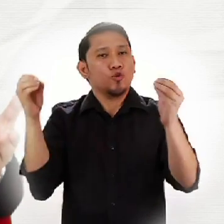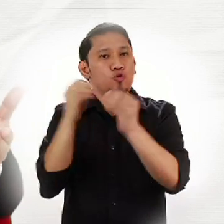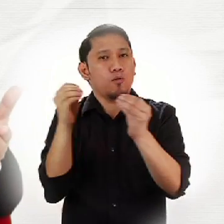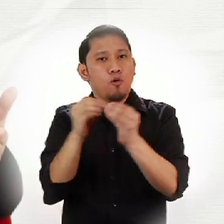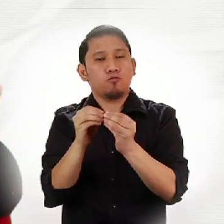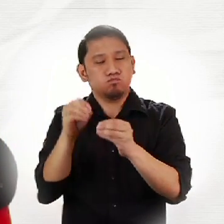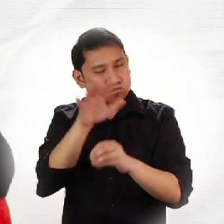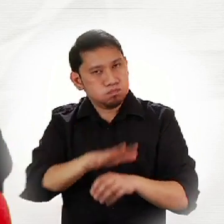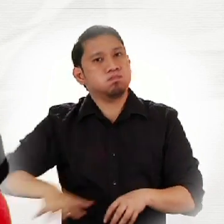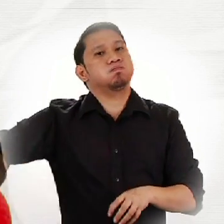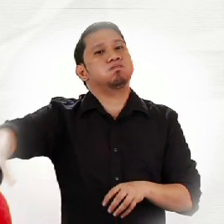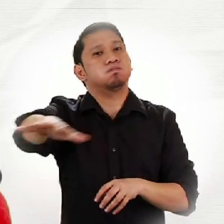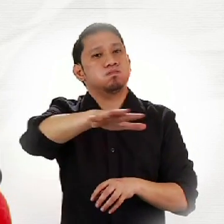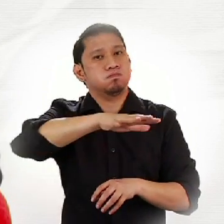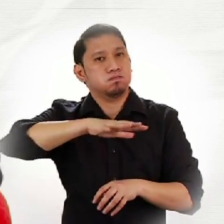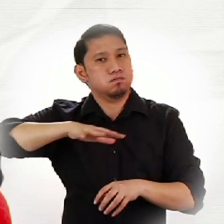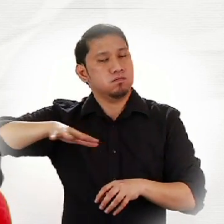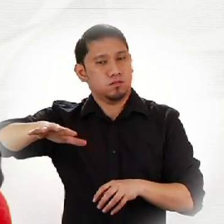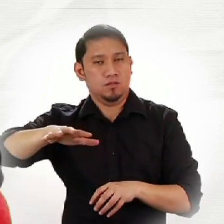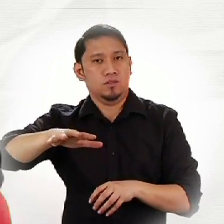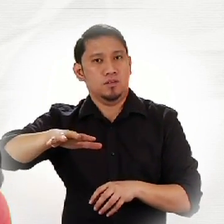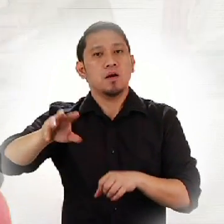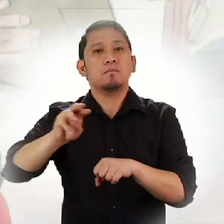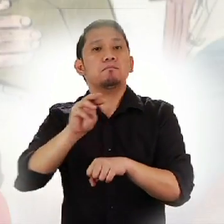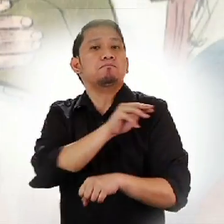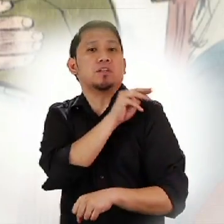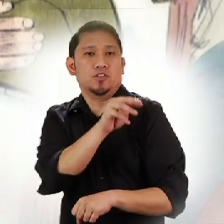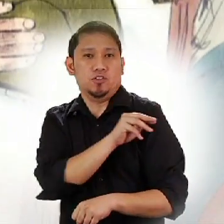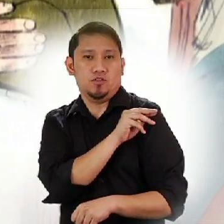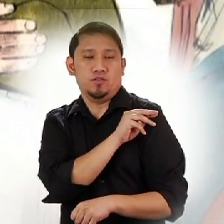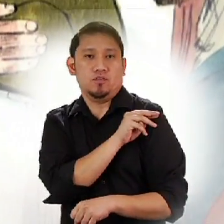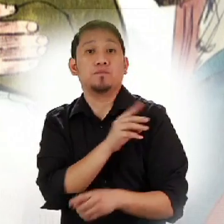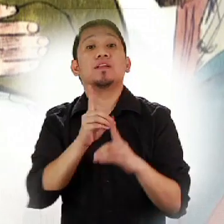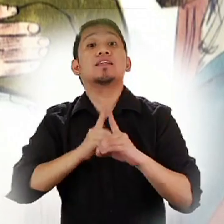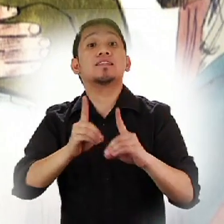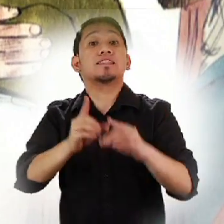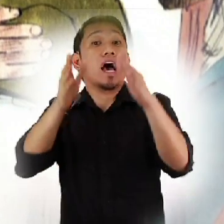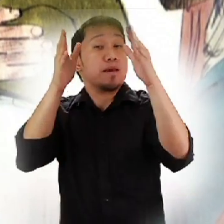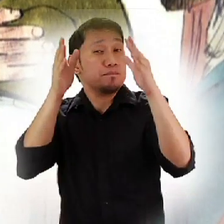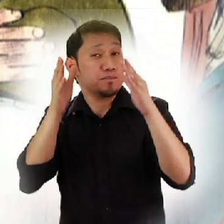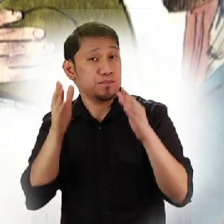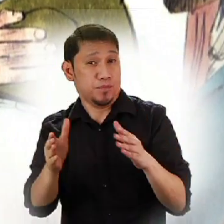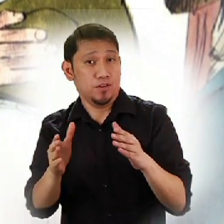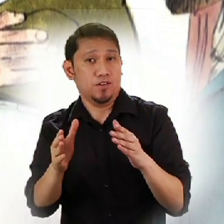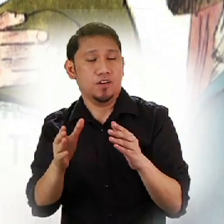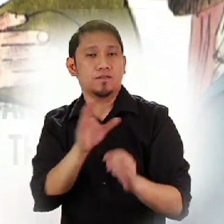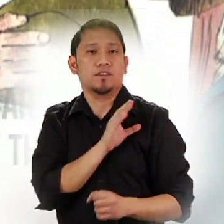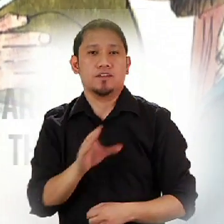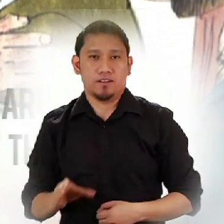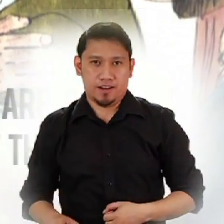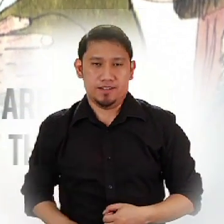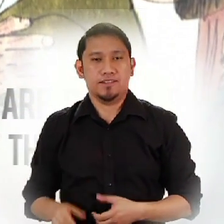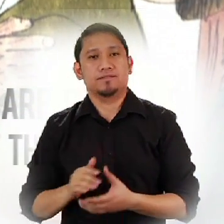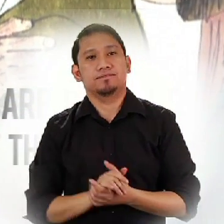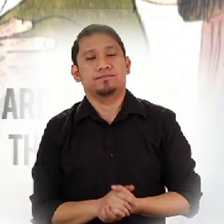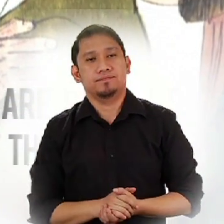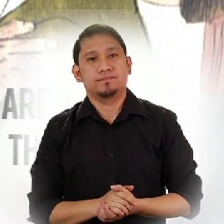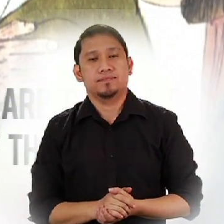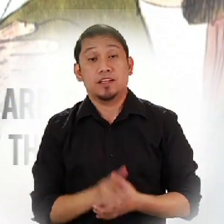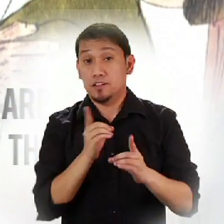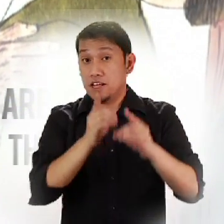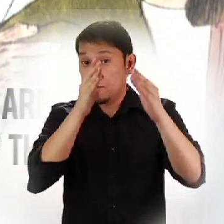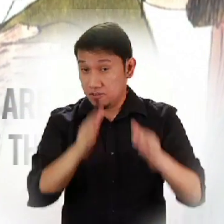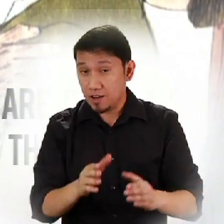universal mission of the disciples of Christ. They are supposed to be the salt of